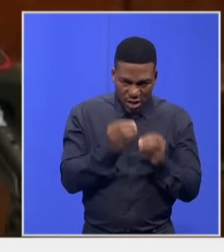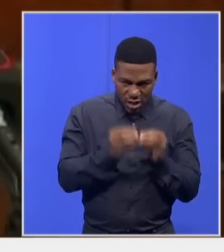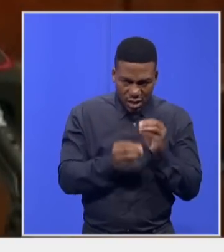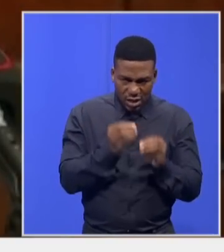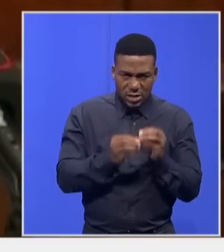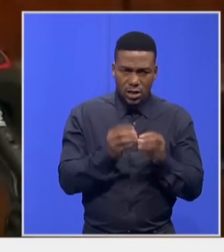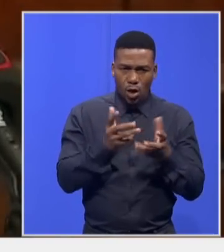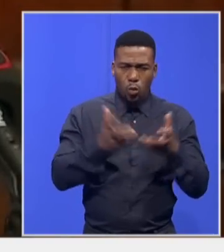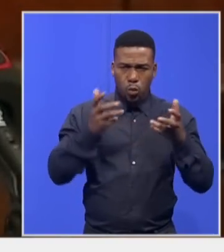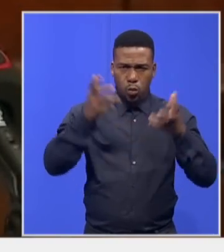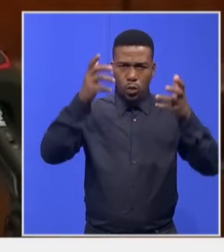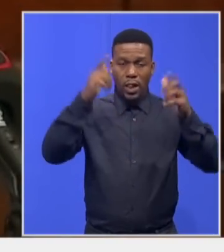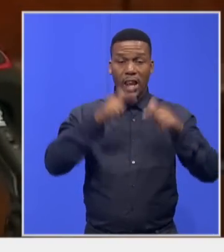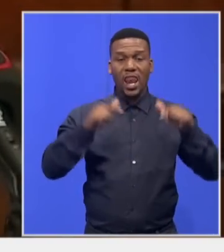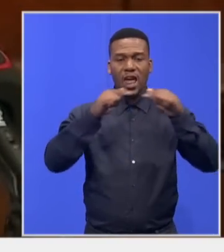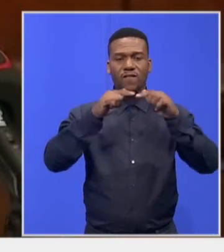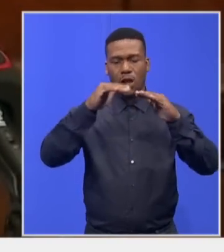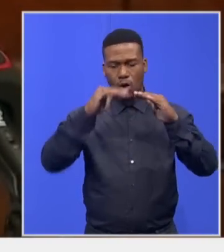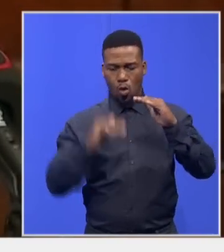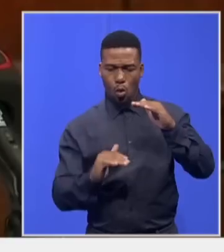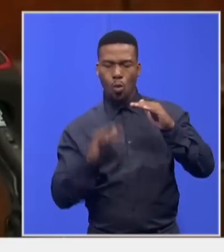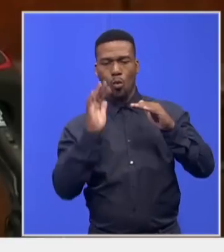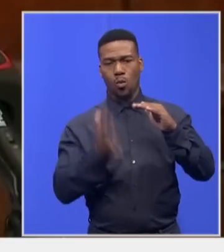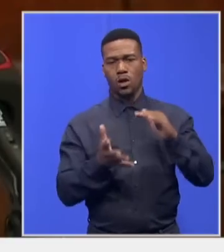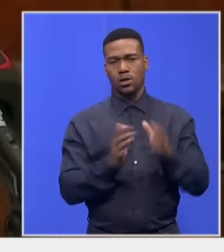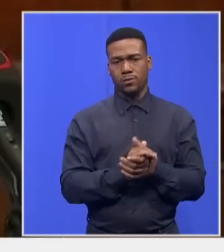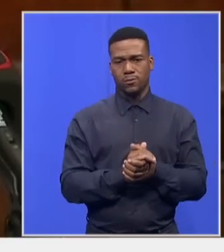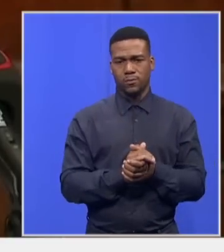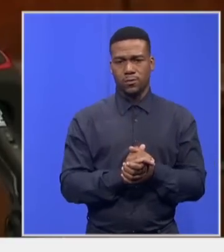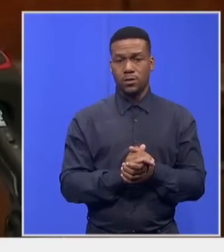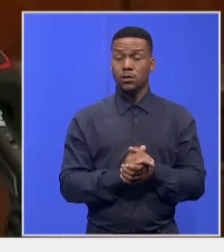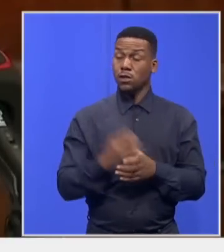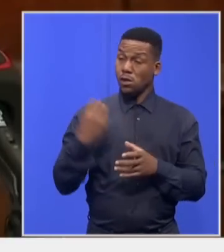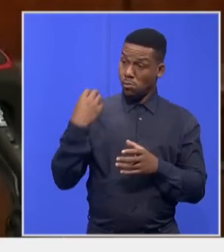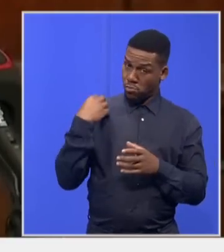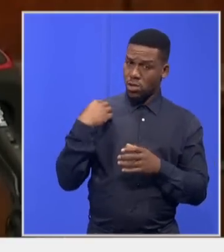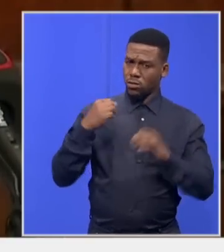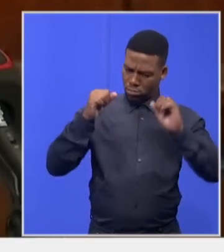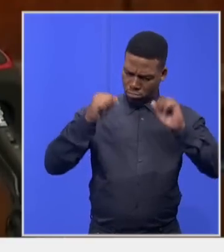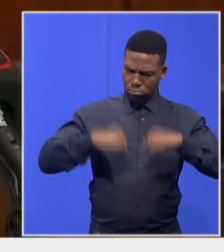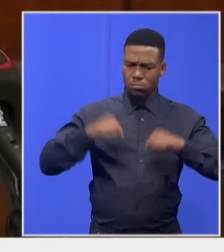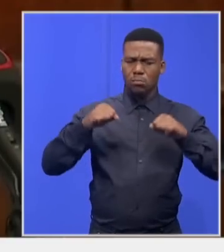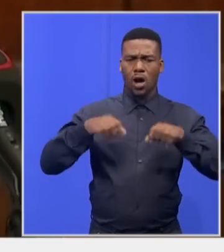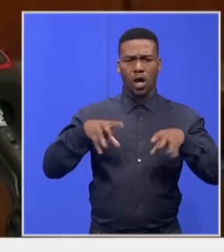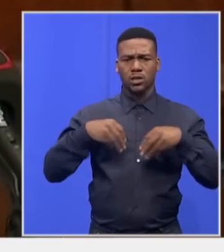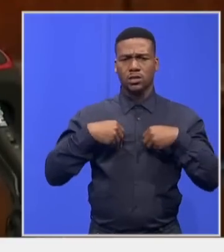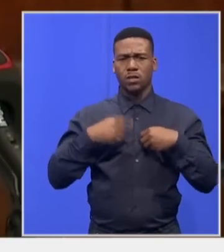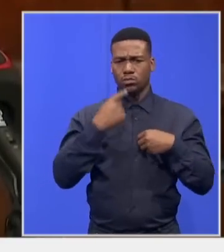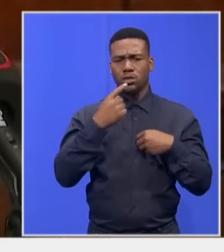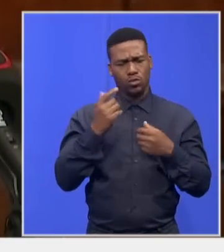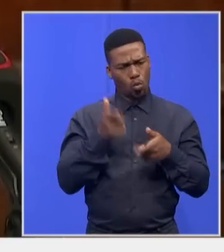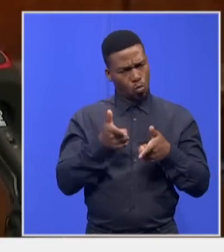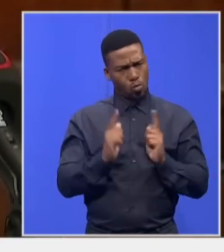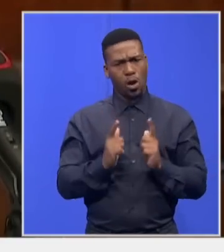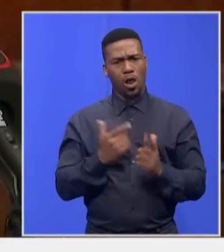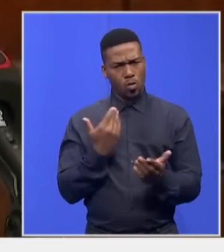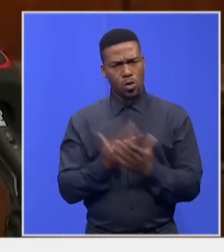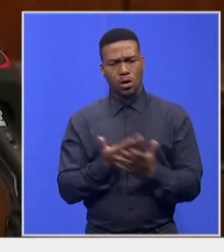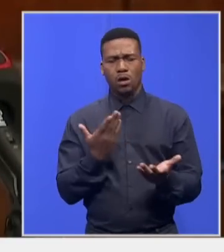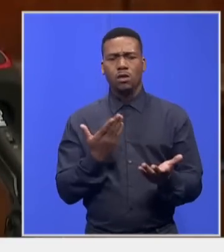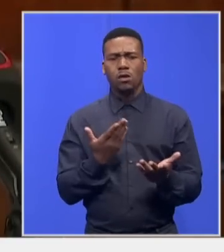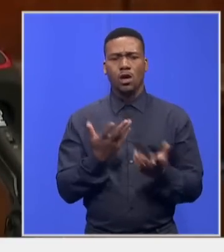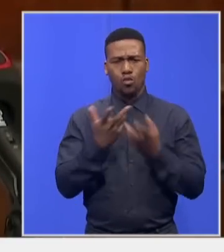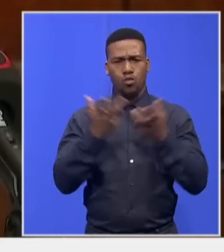a period of time. And Minister Kgosientso did grant Eskom that exemption. And I have